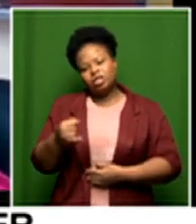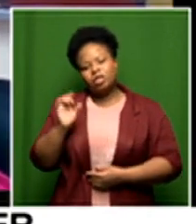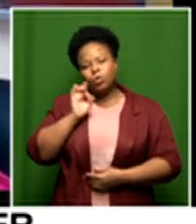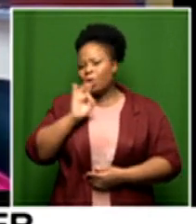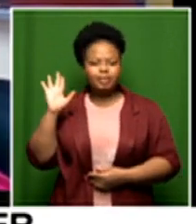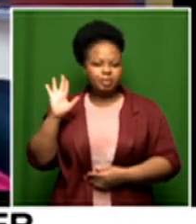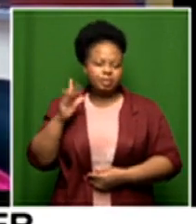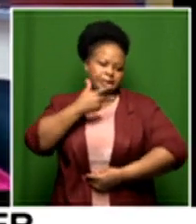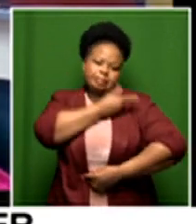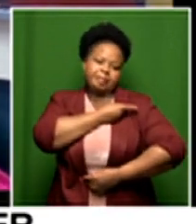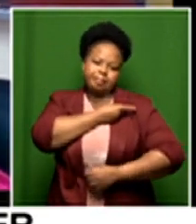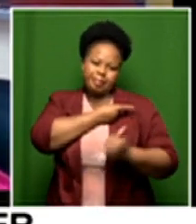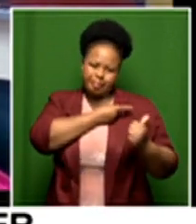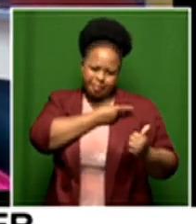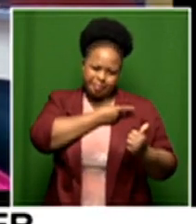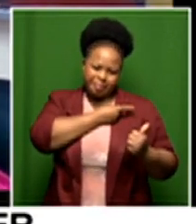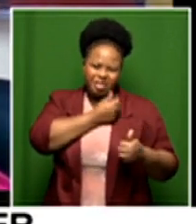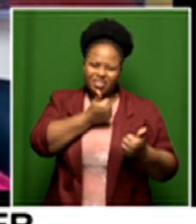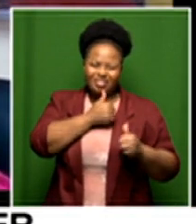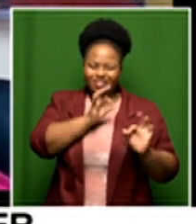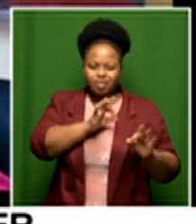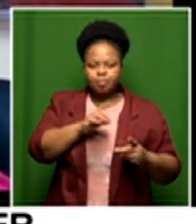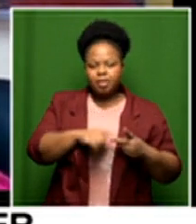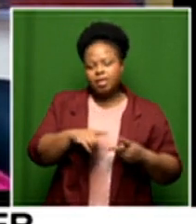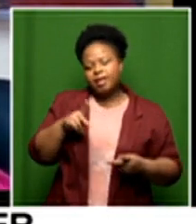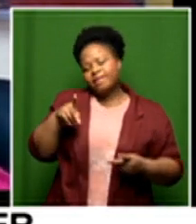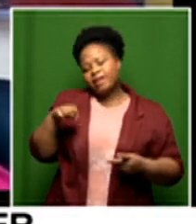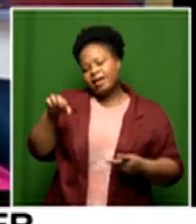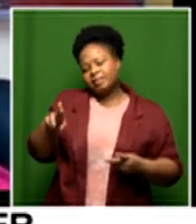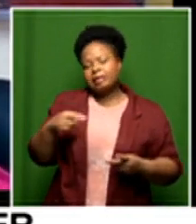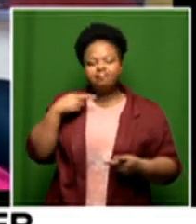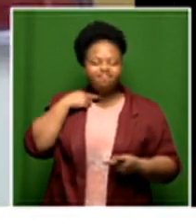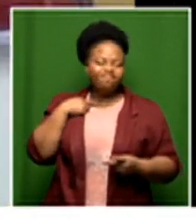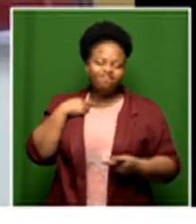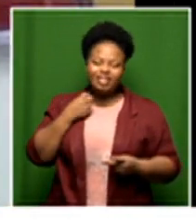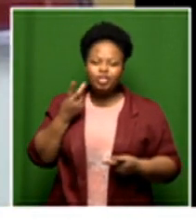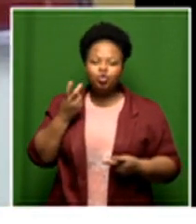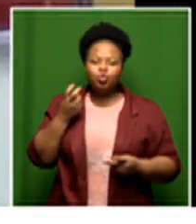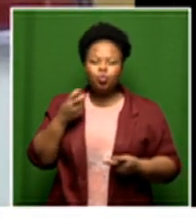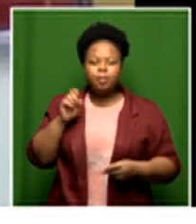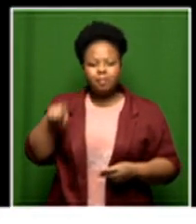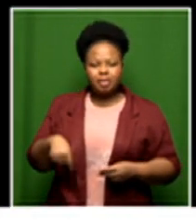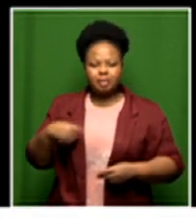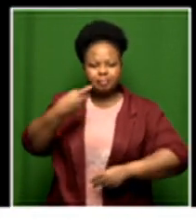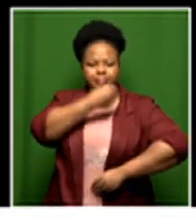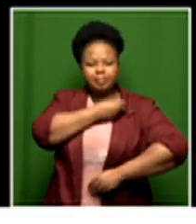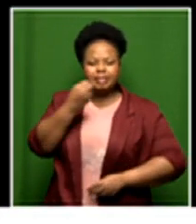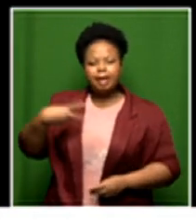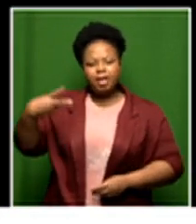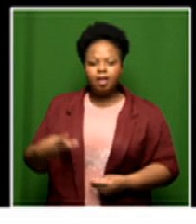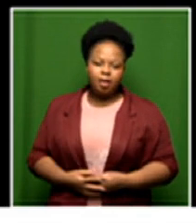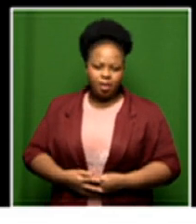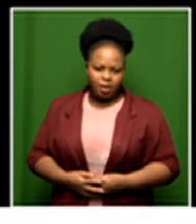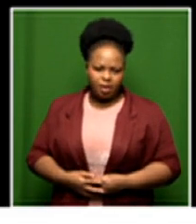one vaccine. That's the beauty. Pfizer is unfortunately two. So what we think what is going to happen in the